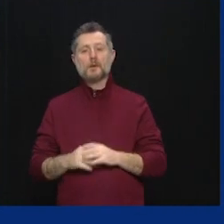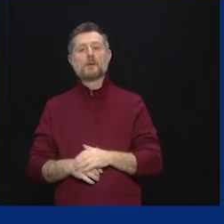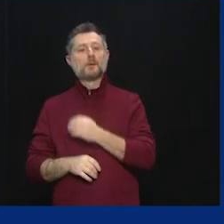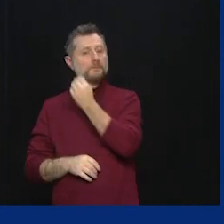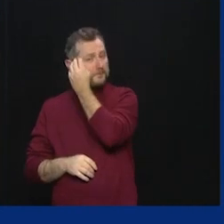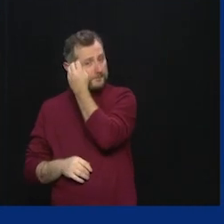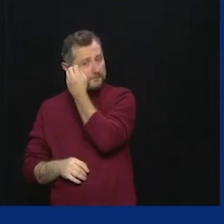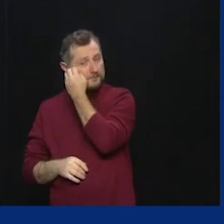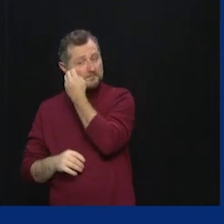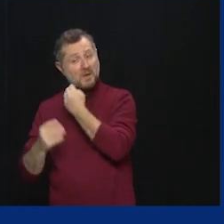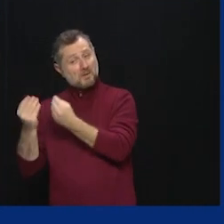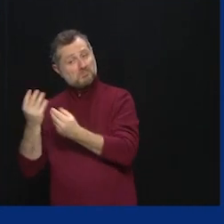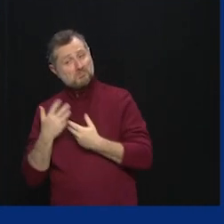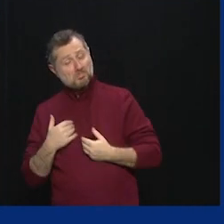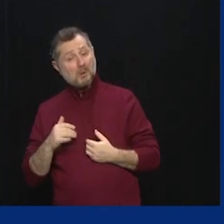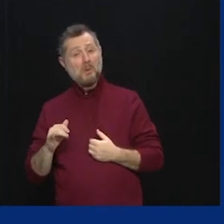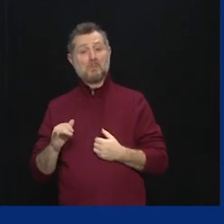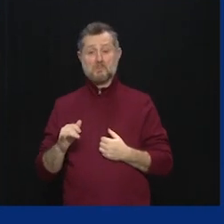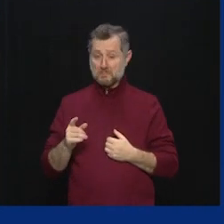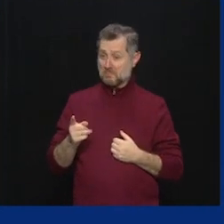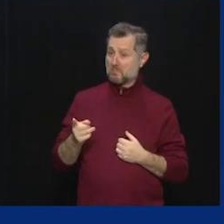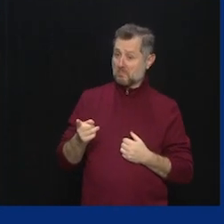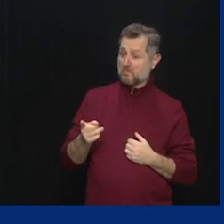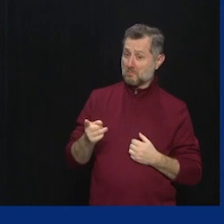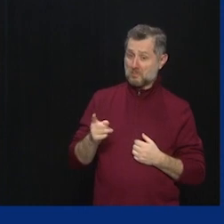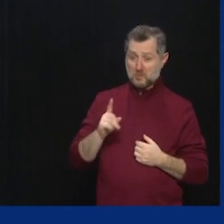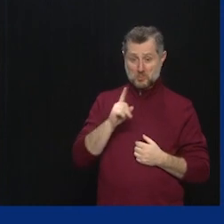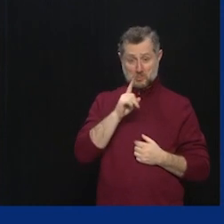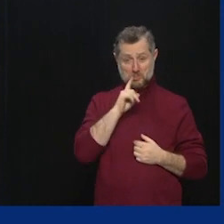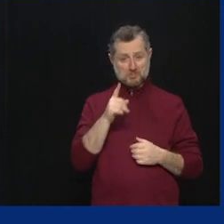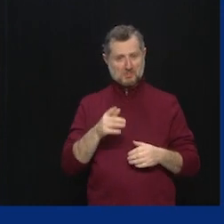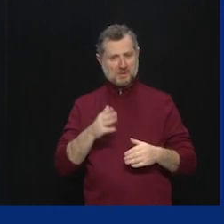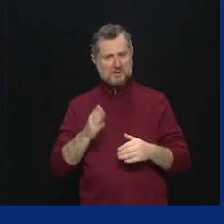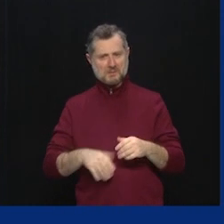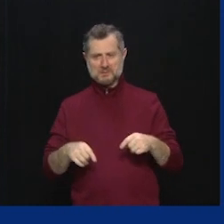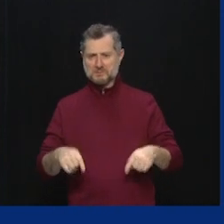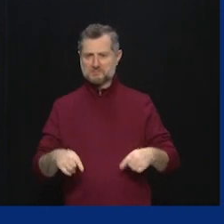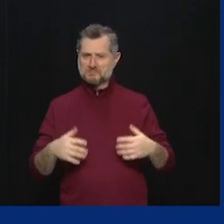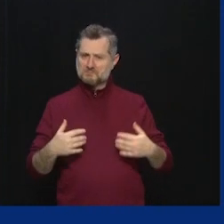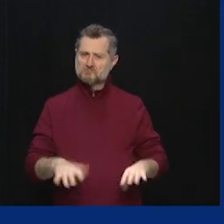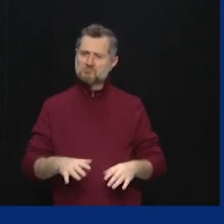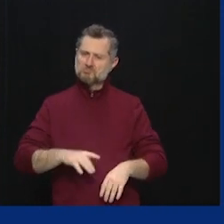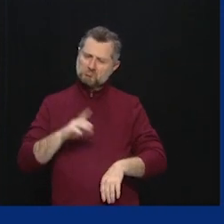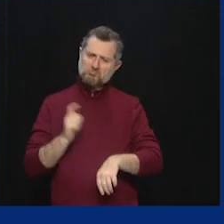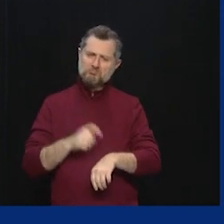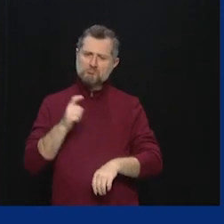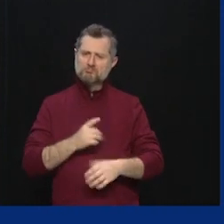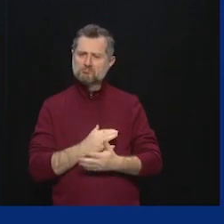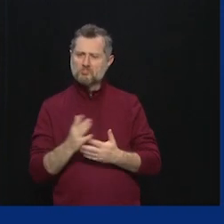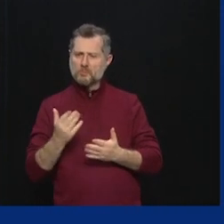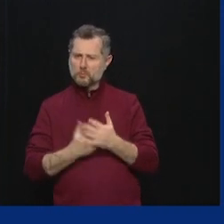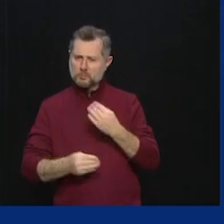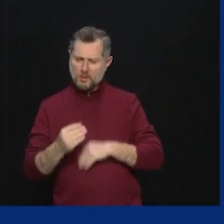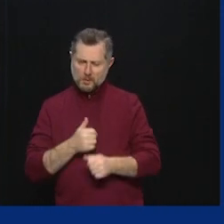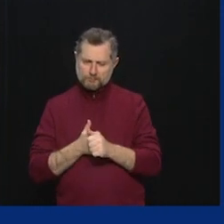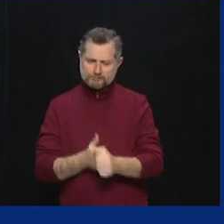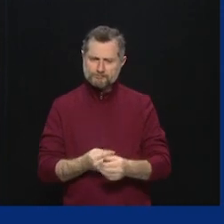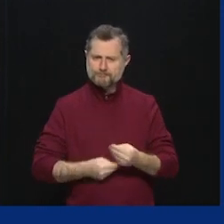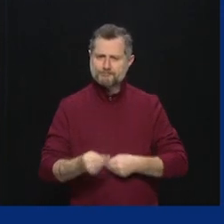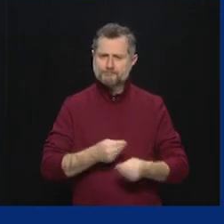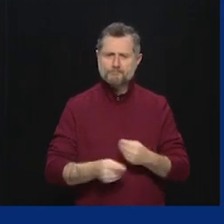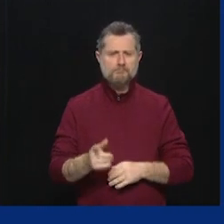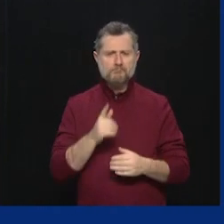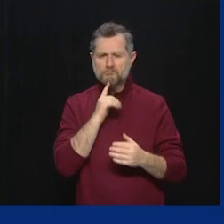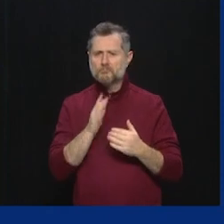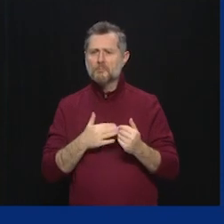how he was going to get this place done on time, on budget, in the middle of a global pandemic.